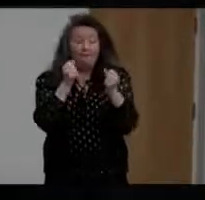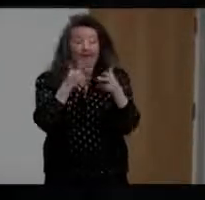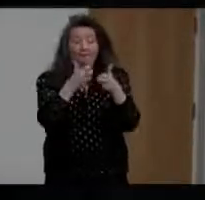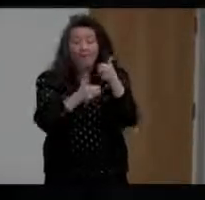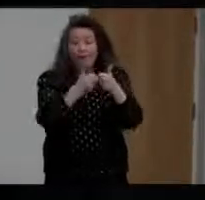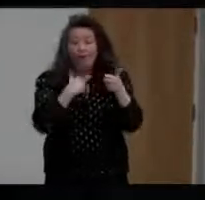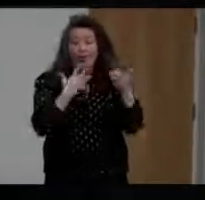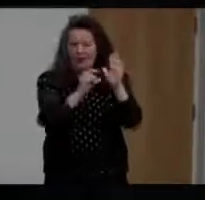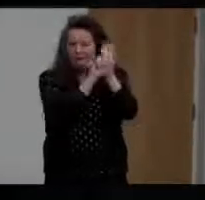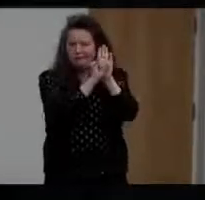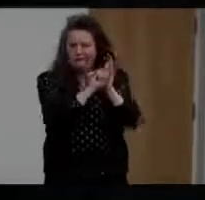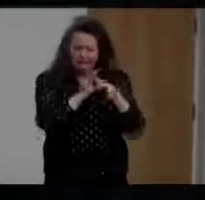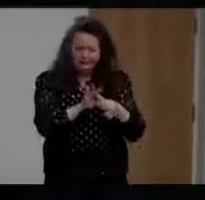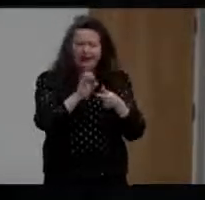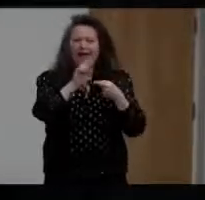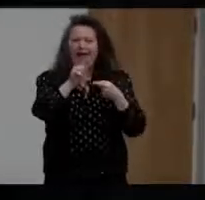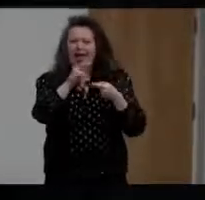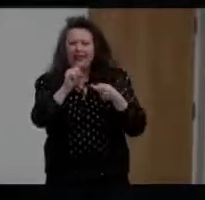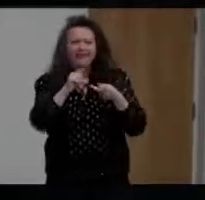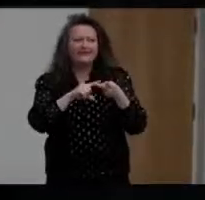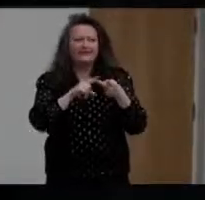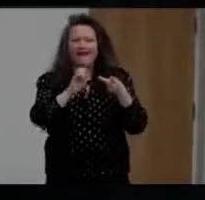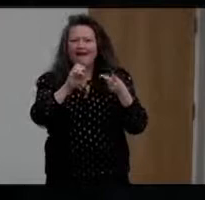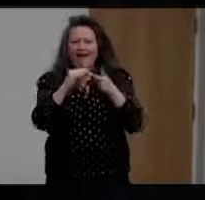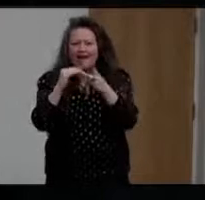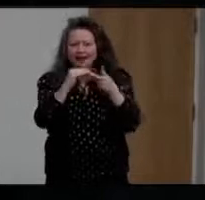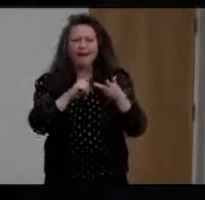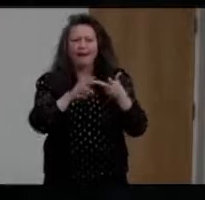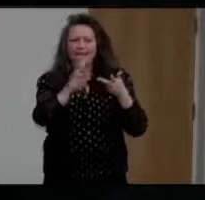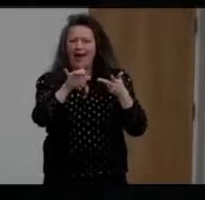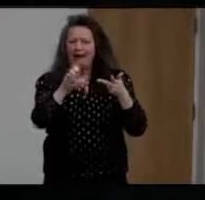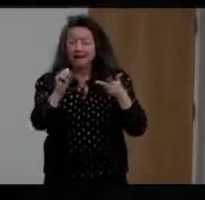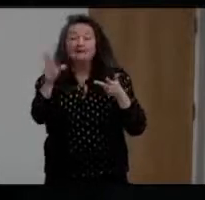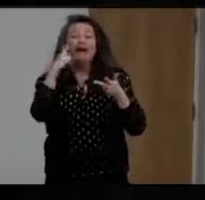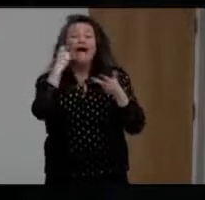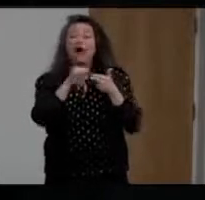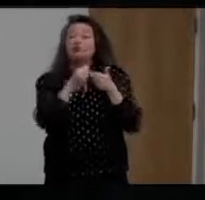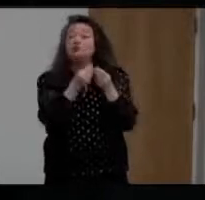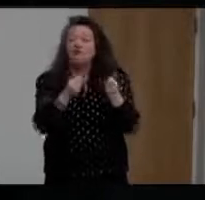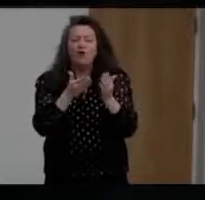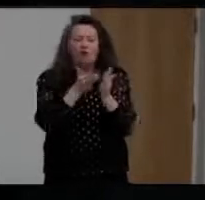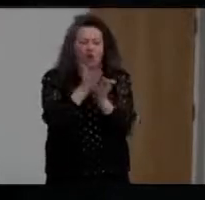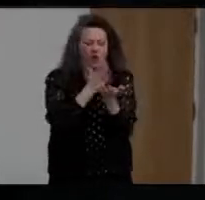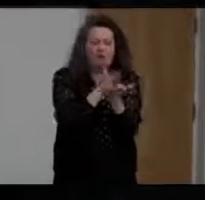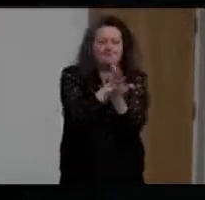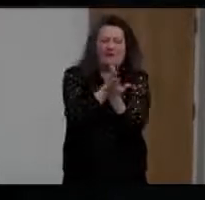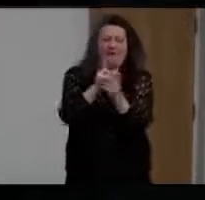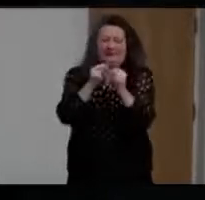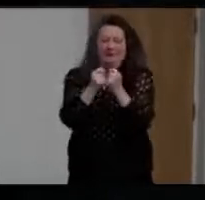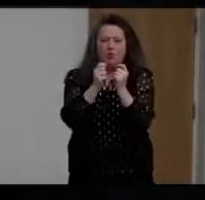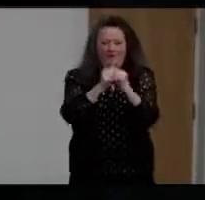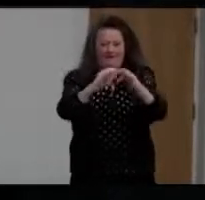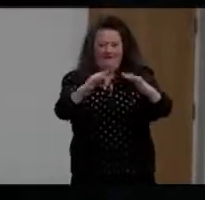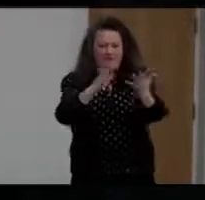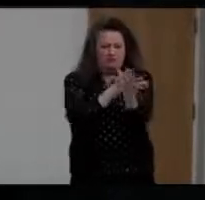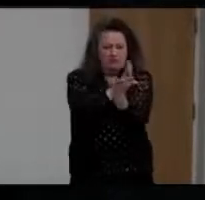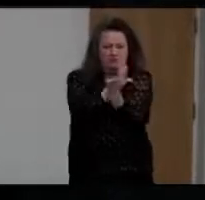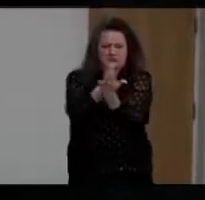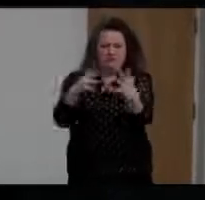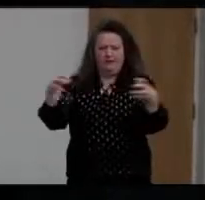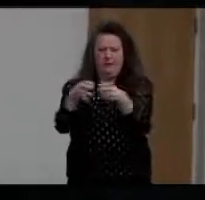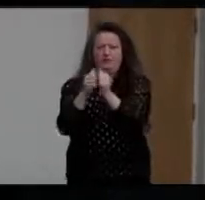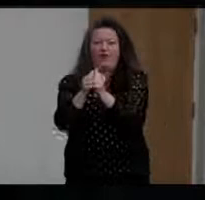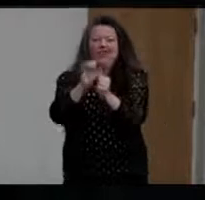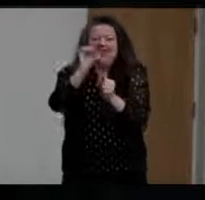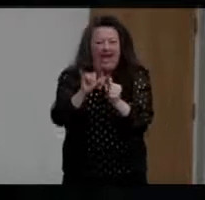identified, thinking about ethics, equity, bias, are going to be addressed by interdisciplinary teams. We can easily cultivate that in the university setting,